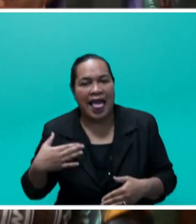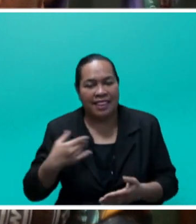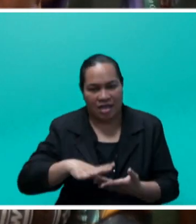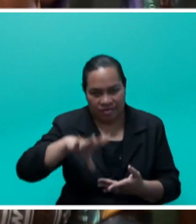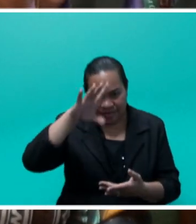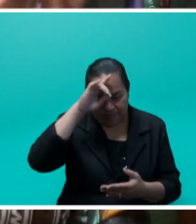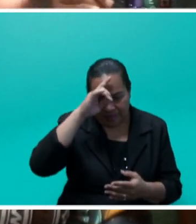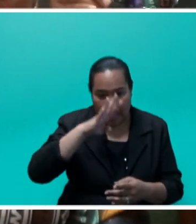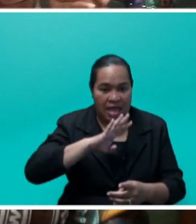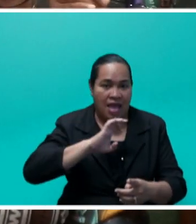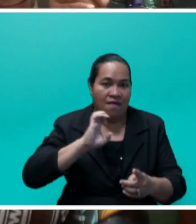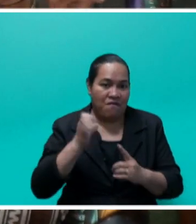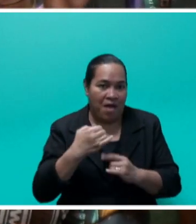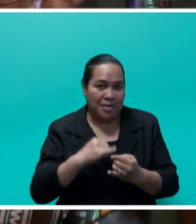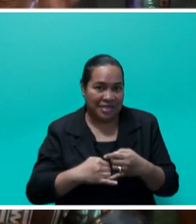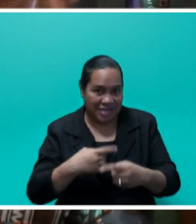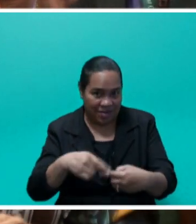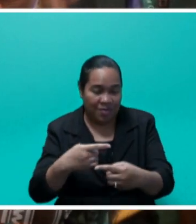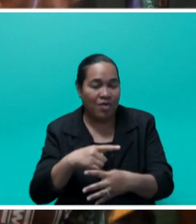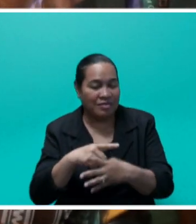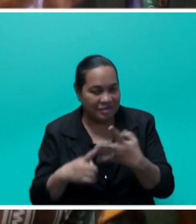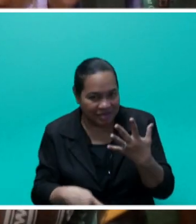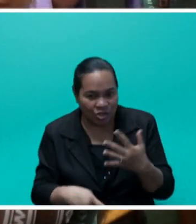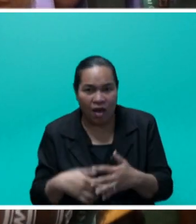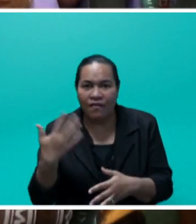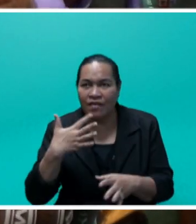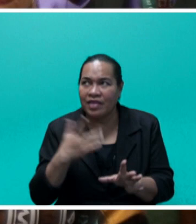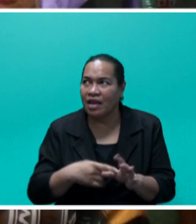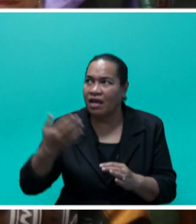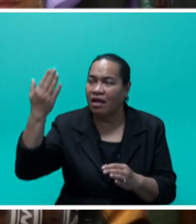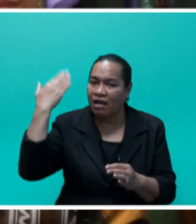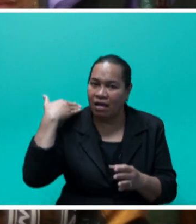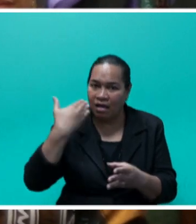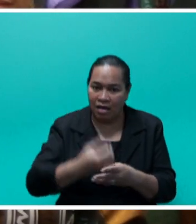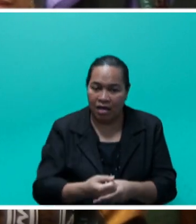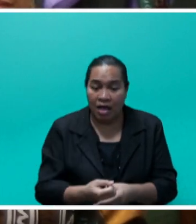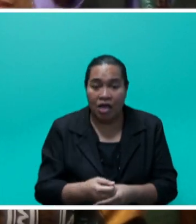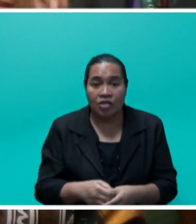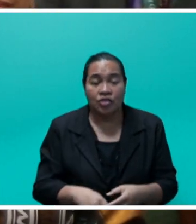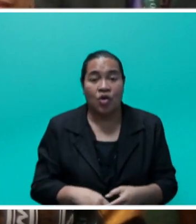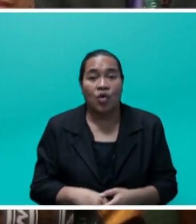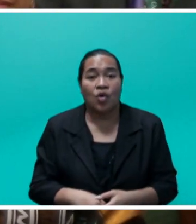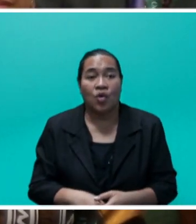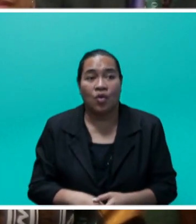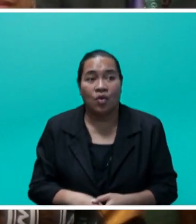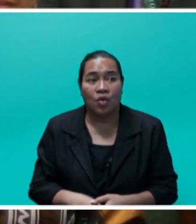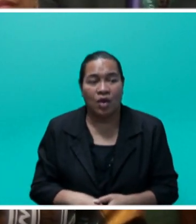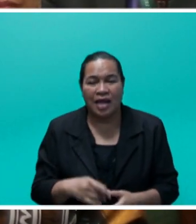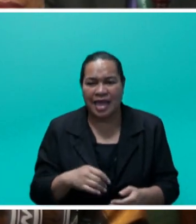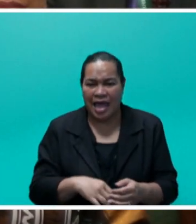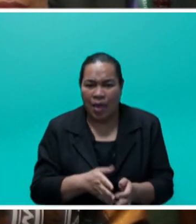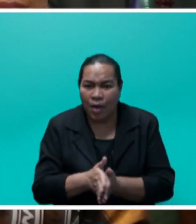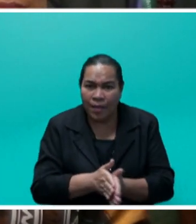environmental sustainability, those 15 years. And in anticipation of the end of